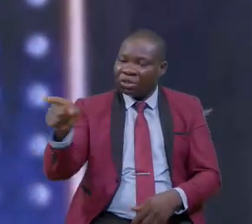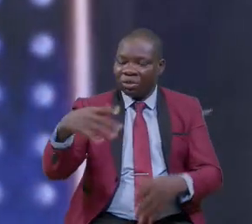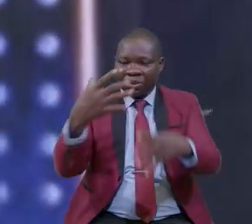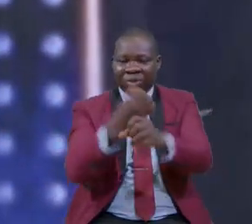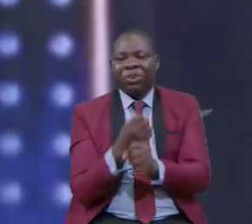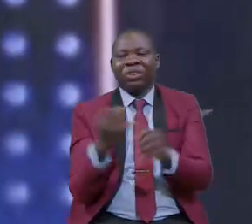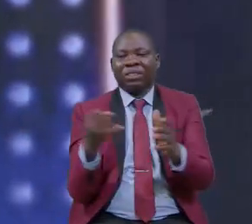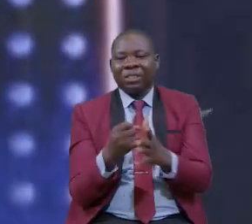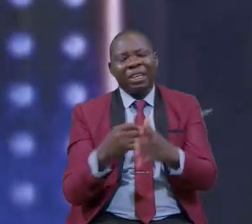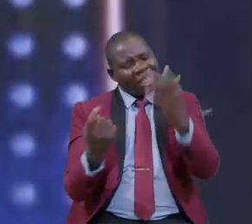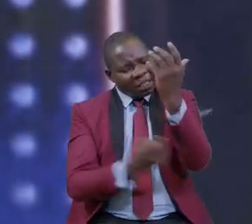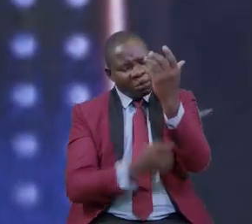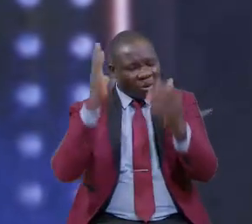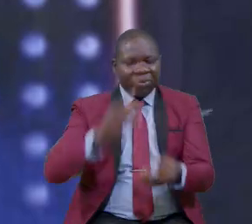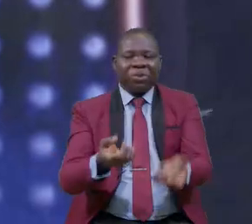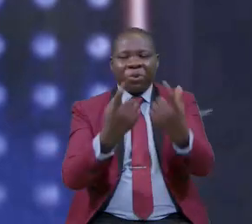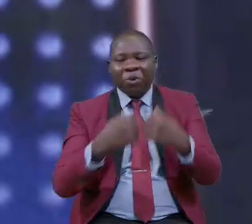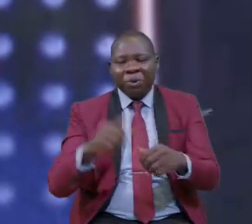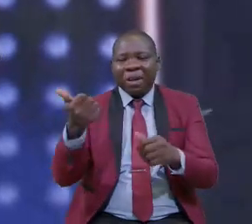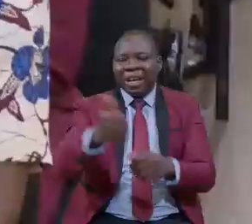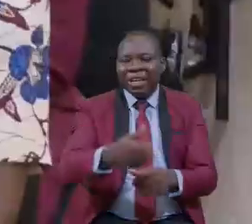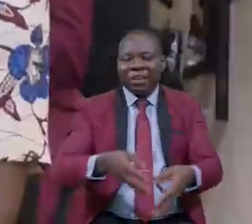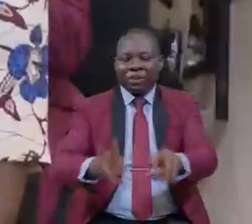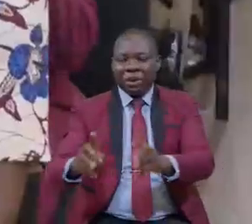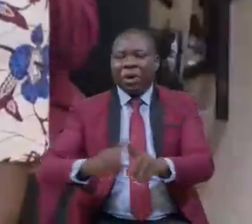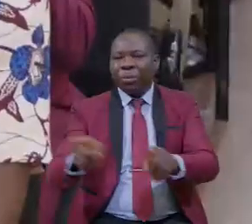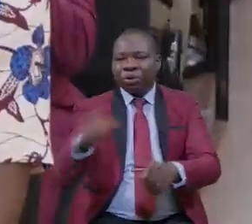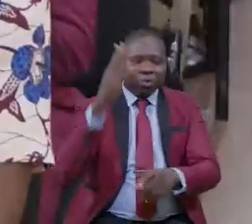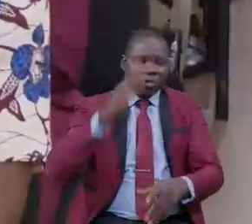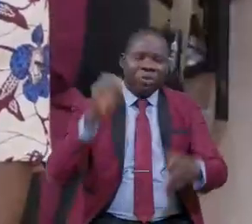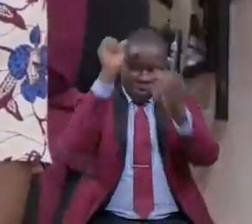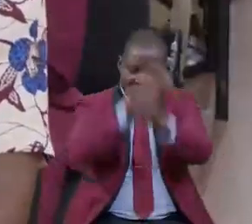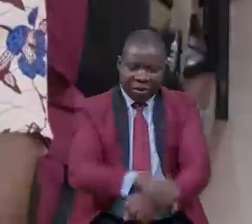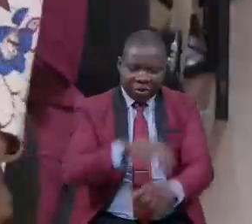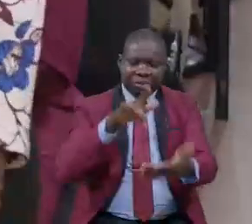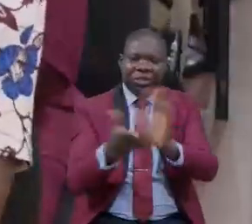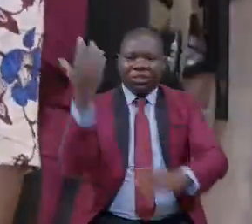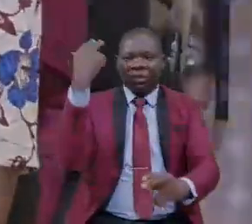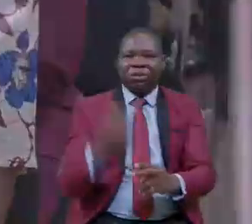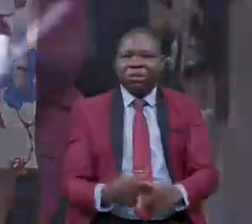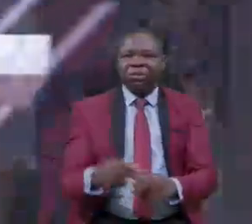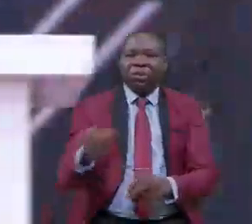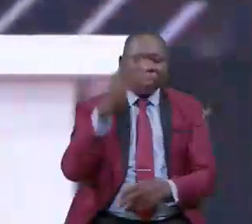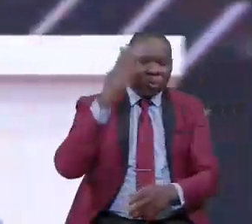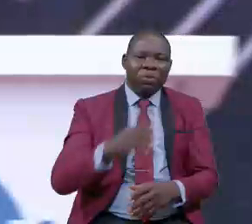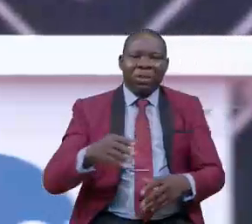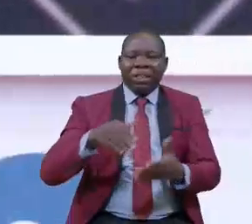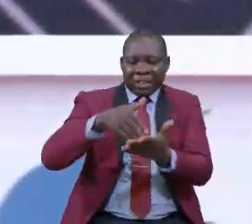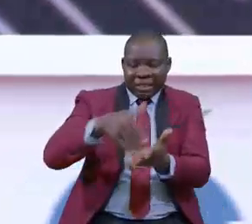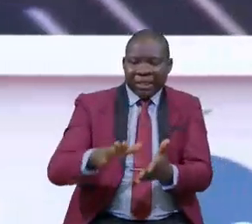or that way, but you will overcome. Yeah. You resist